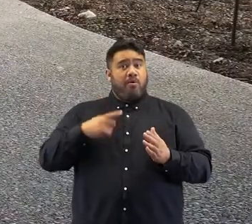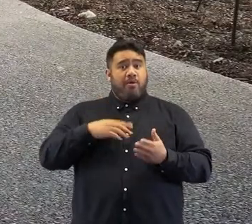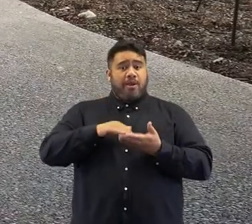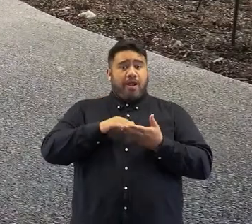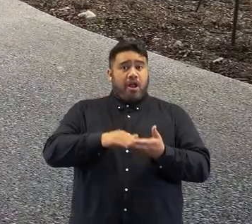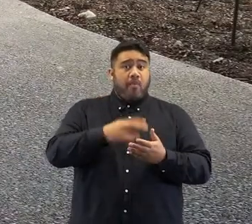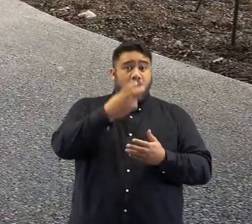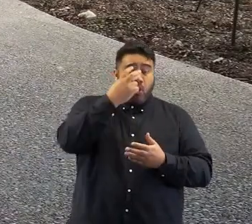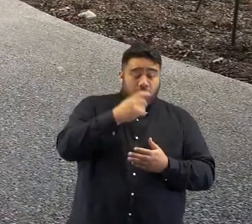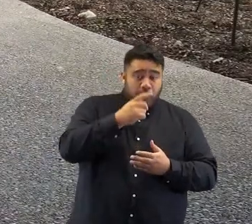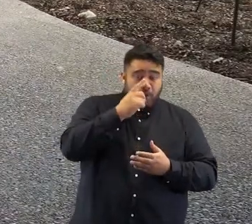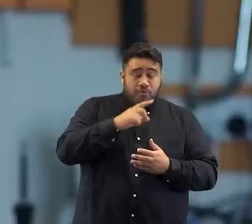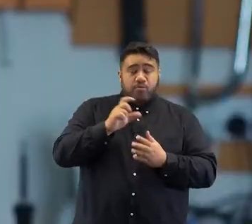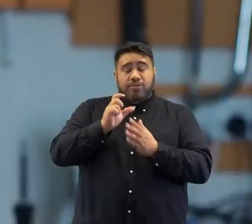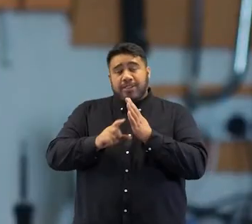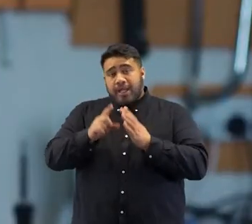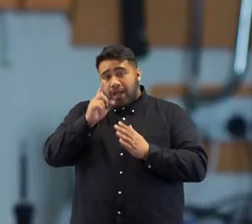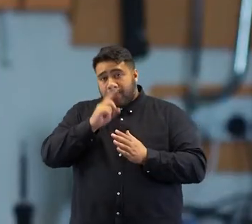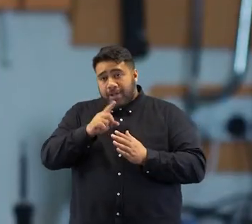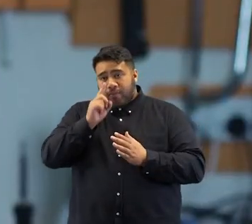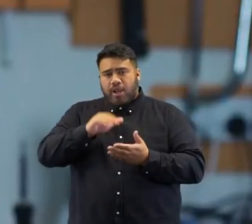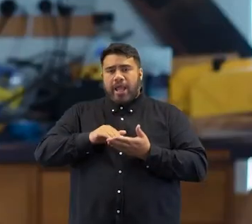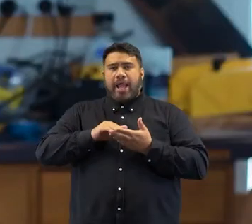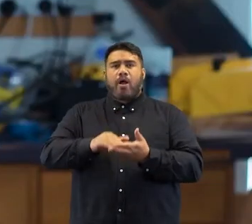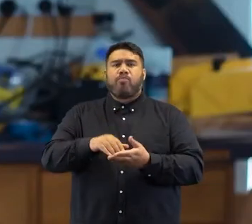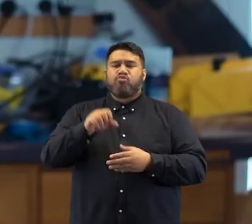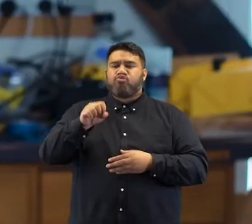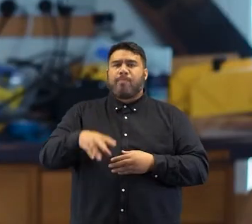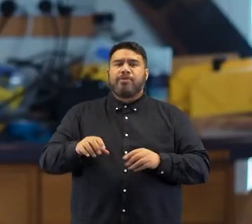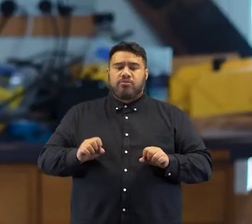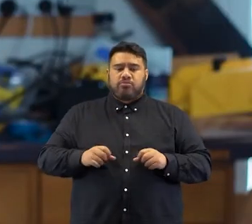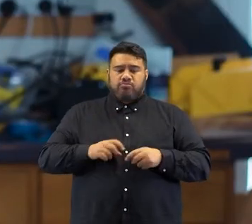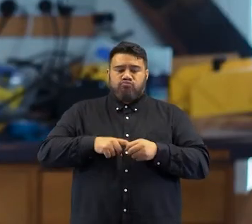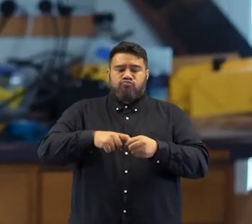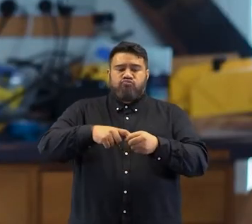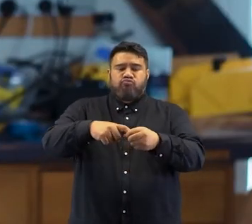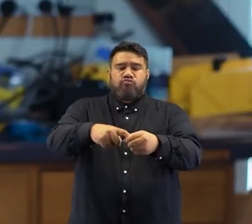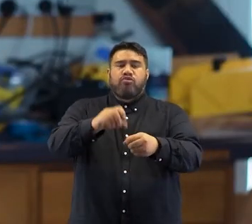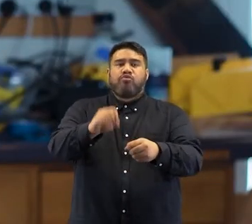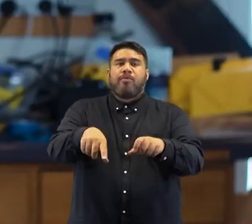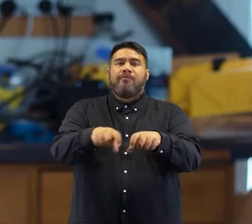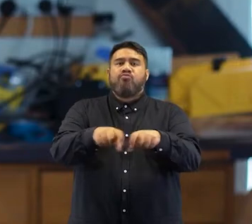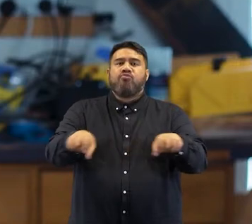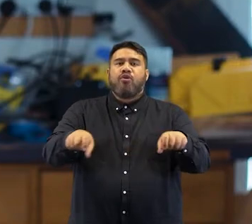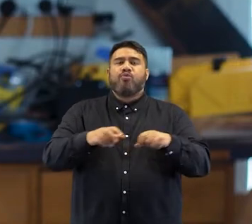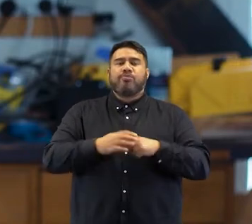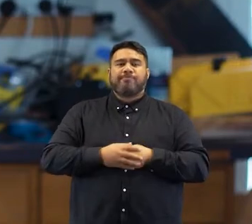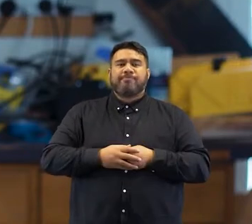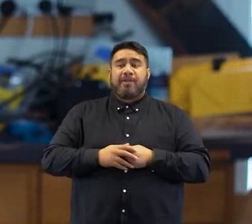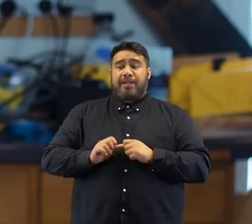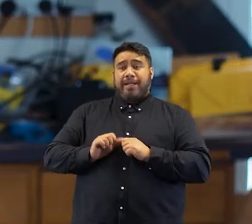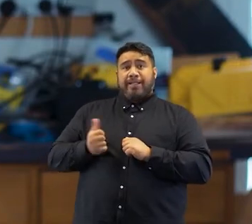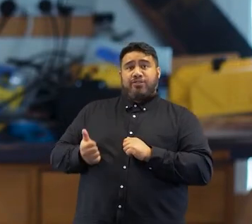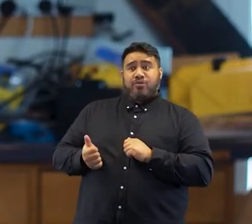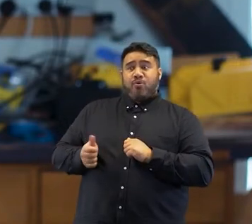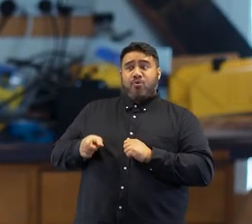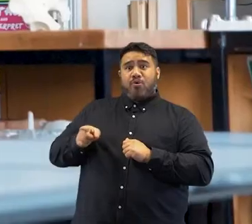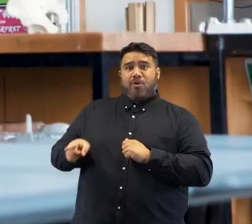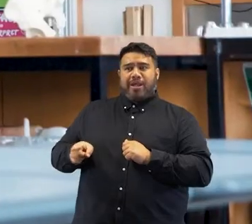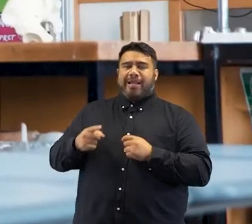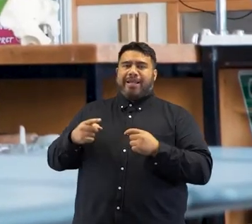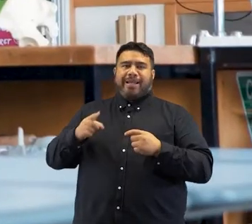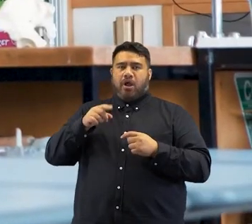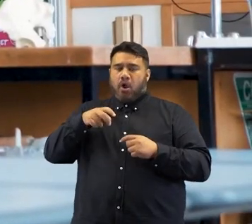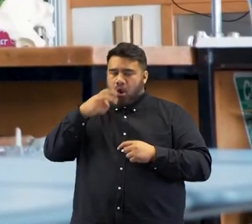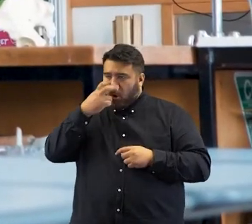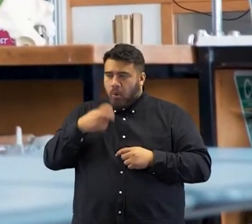those who have struggled to get their wheelie bins out to the curbside for them. My elderly neighbour was told by her doctor that she shouldn't be taking her wheelie bins out to the curbside.